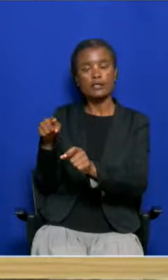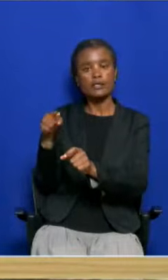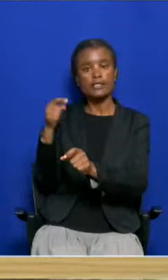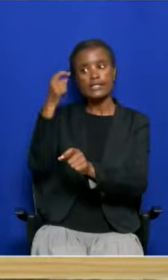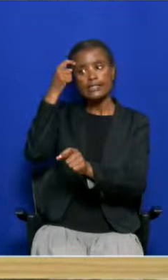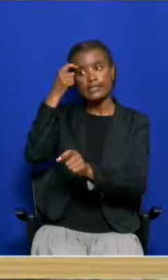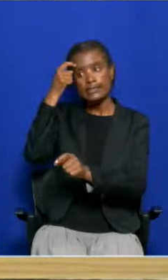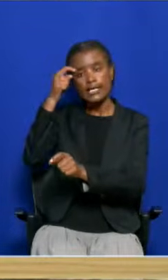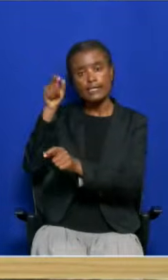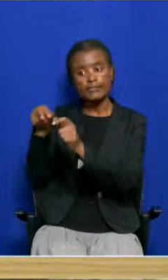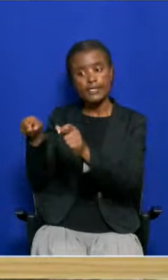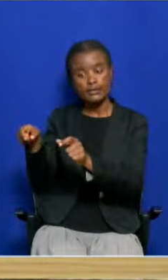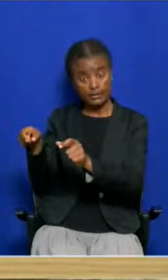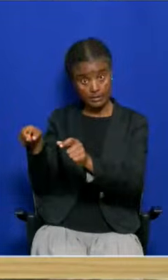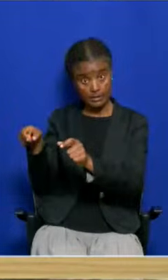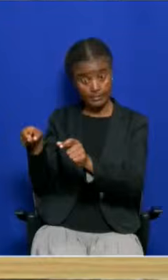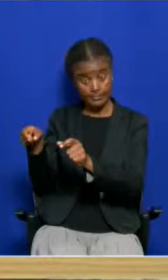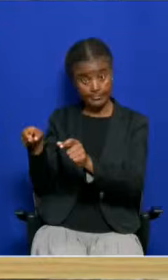at the scene